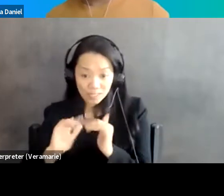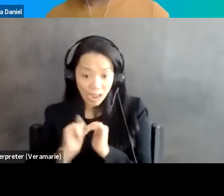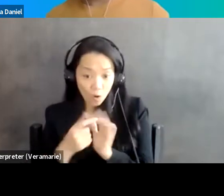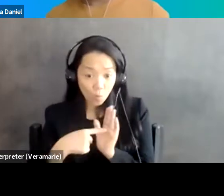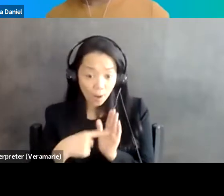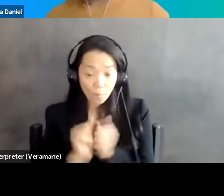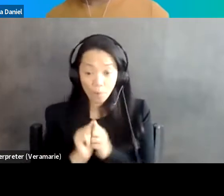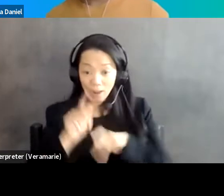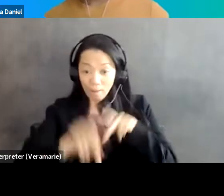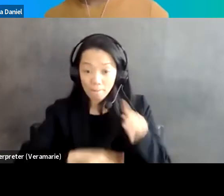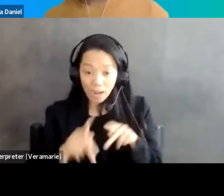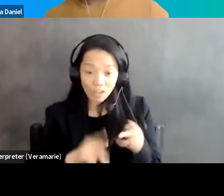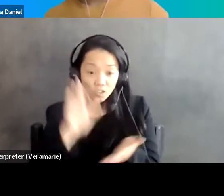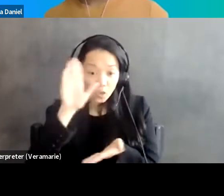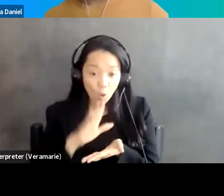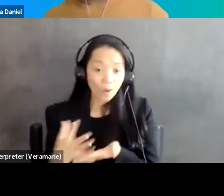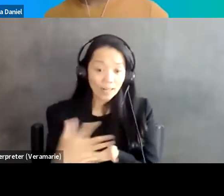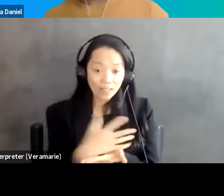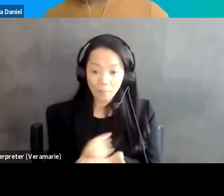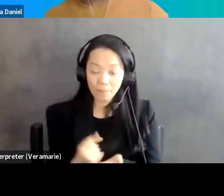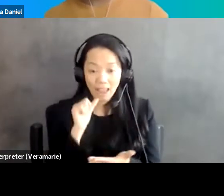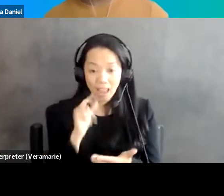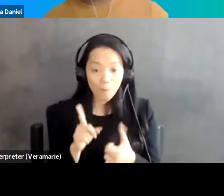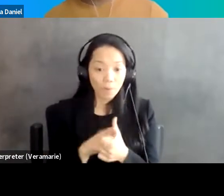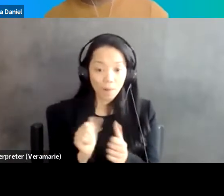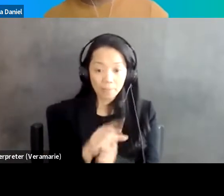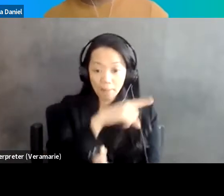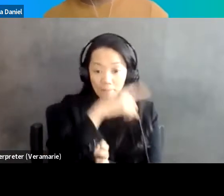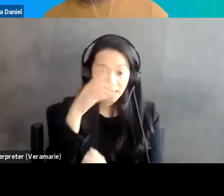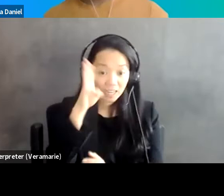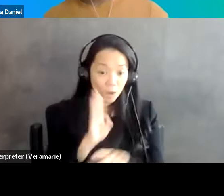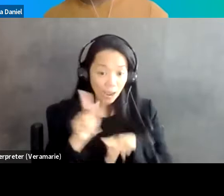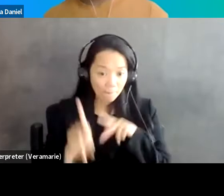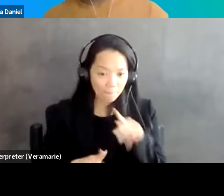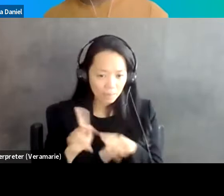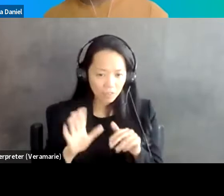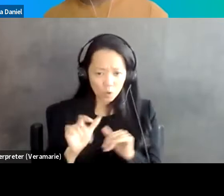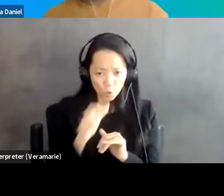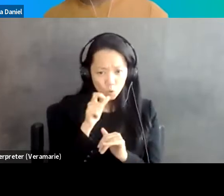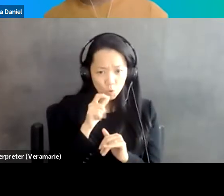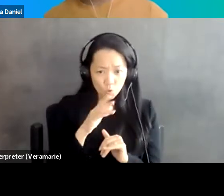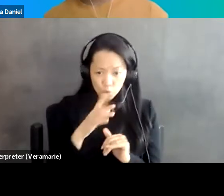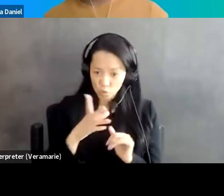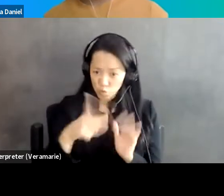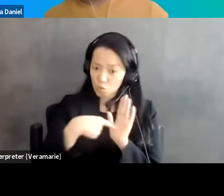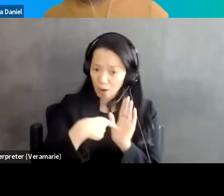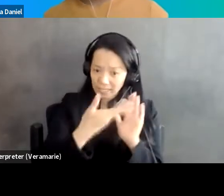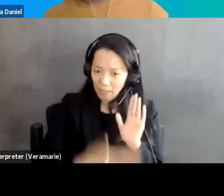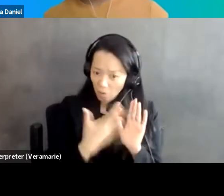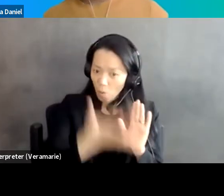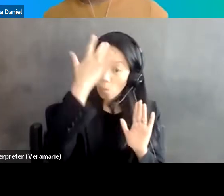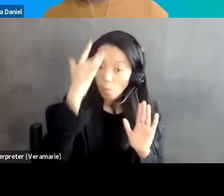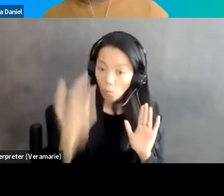their population is low income and has primarily Black and Brown people. Who will speak for them? Why would